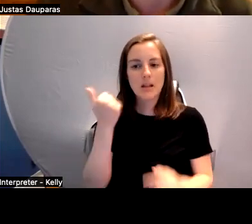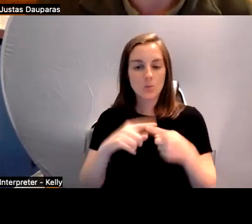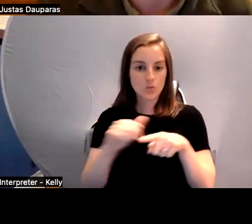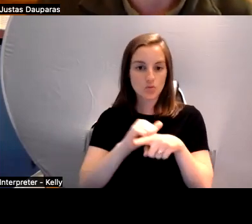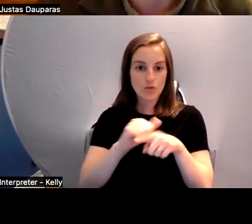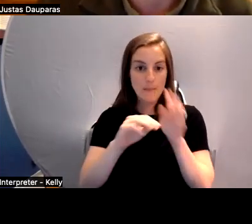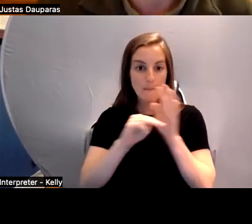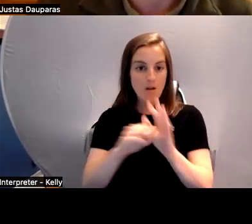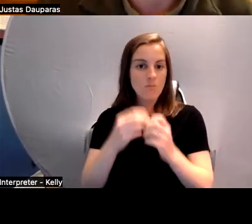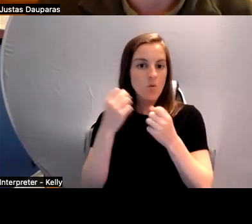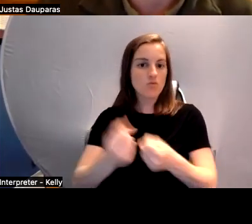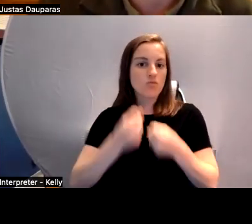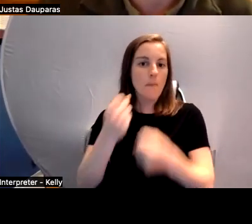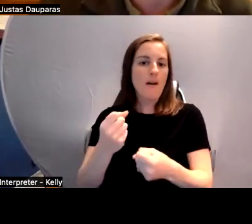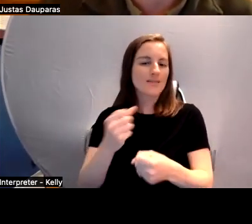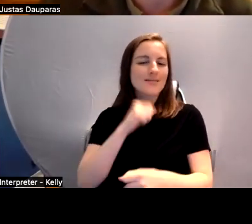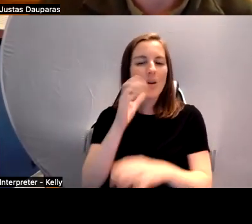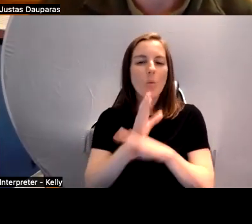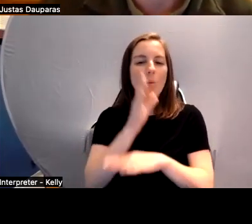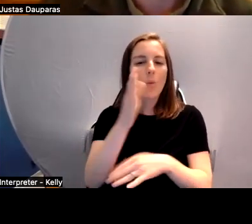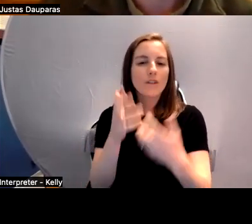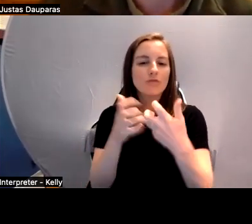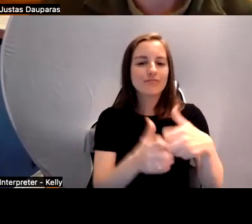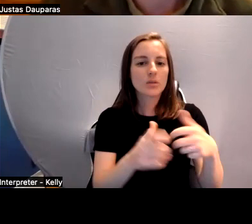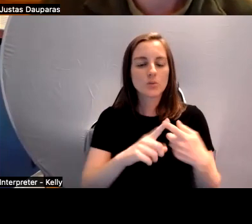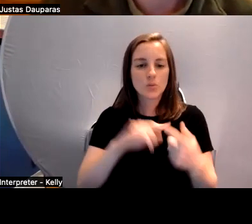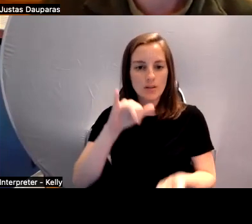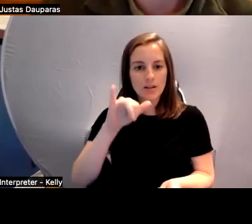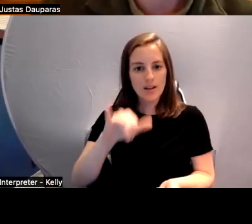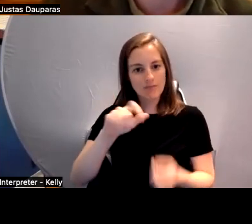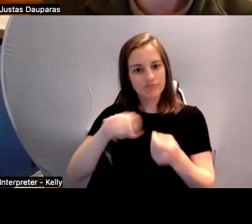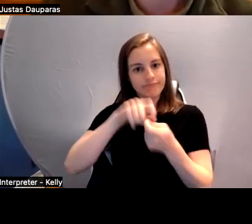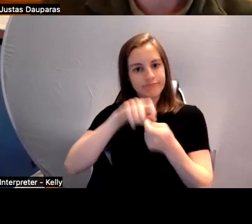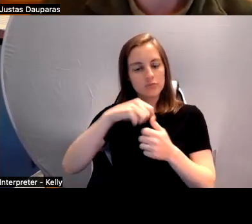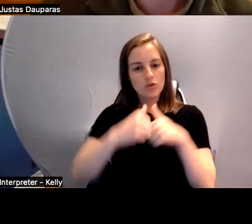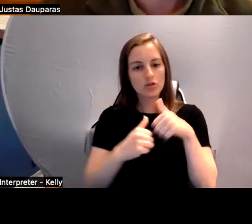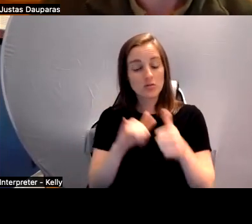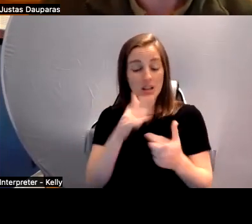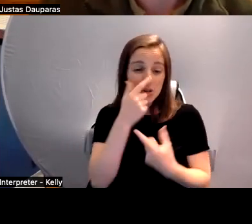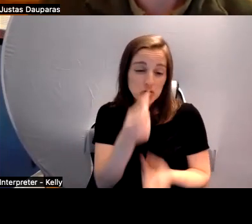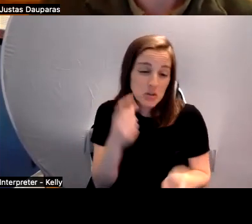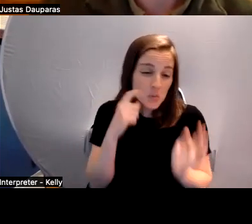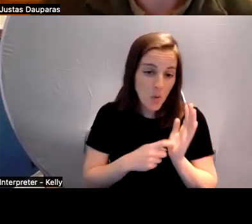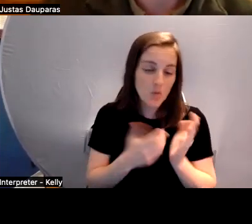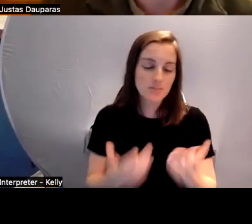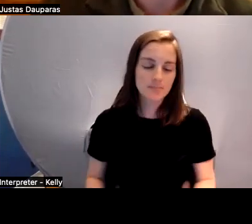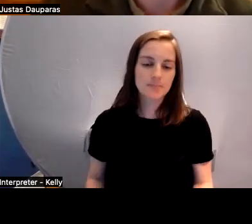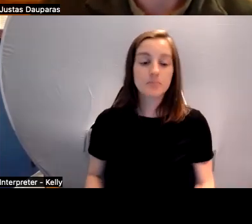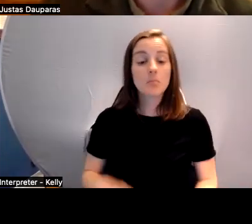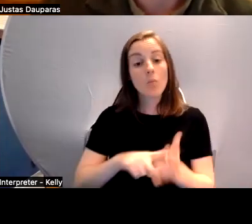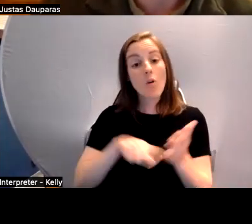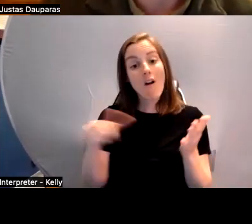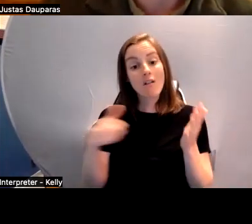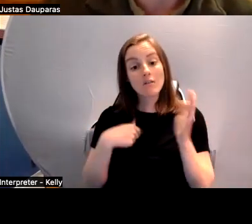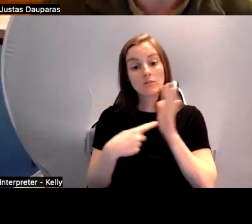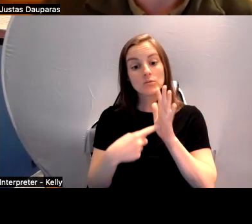that is robust. It's not overfitted to the crystal structure. So that's an interesting observation. All of the other results that I'll show will